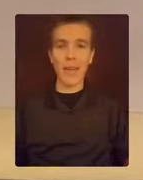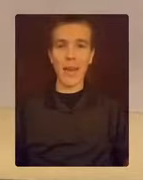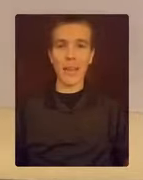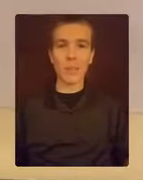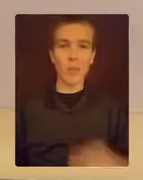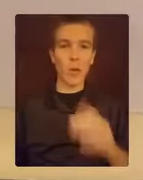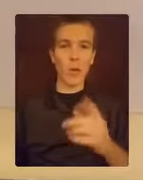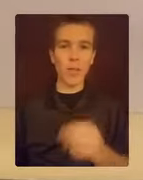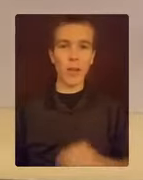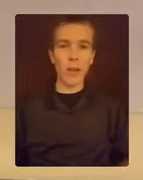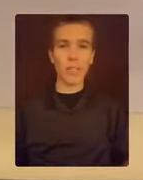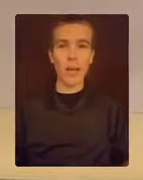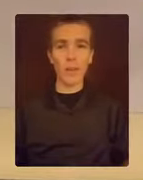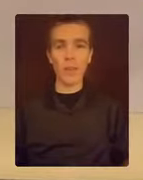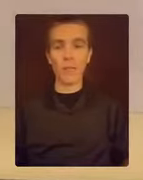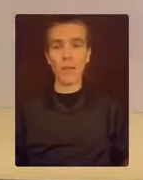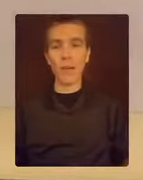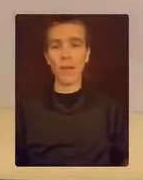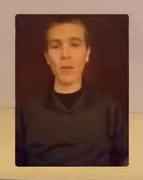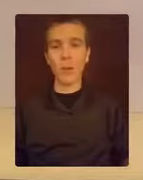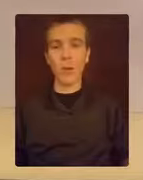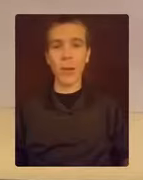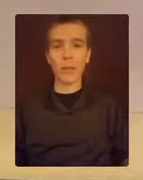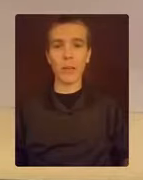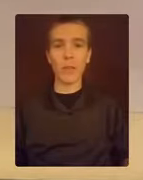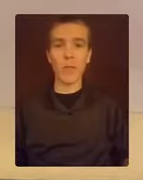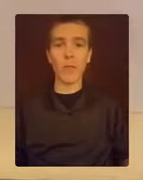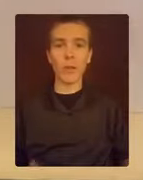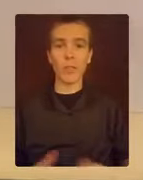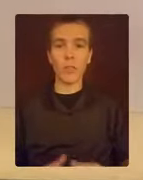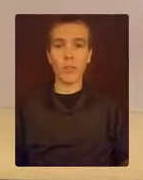can ask. We don't have a lot of time left, but I will